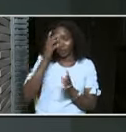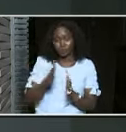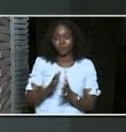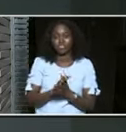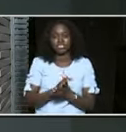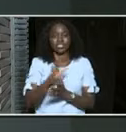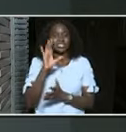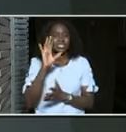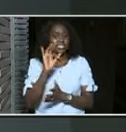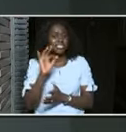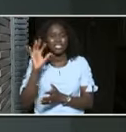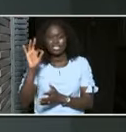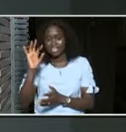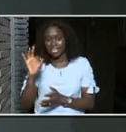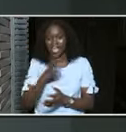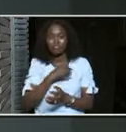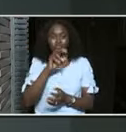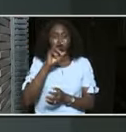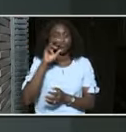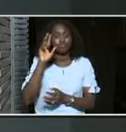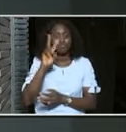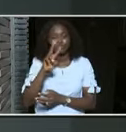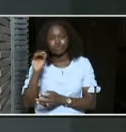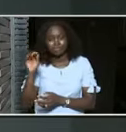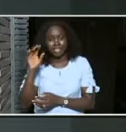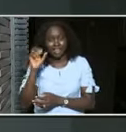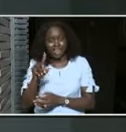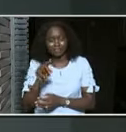1999-2011, I left for 8 years and came back second term,